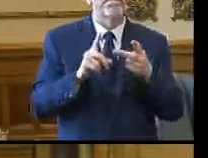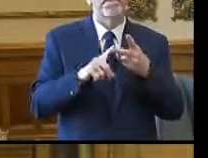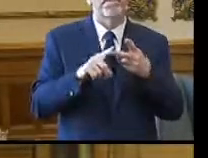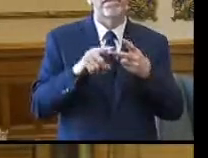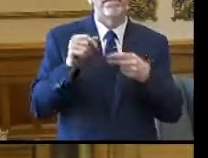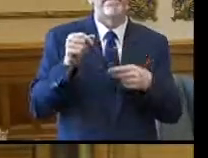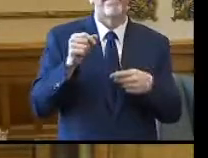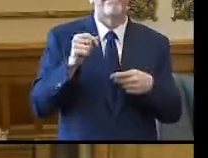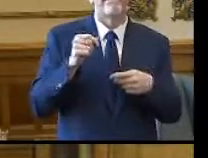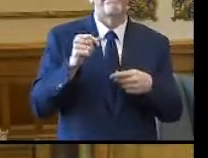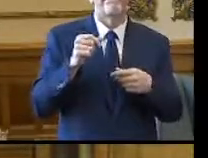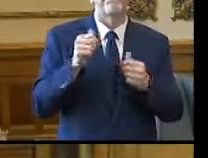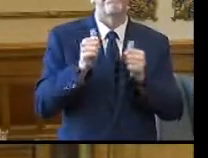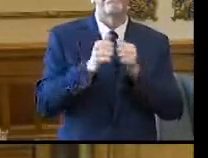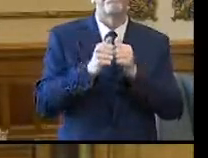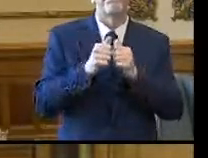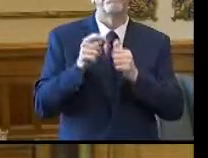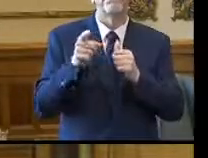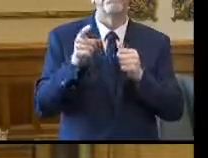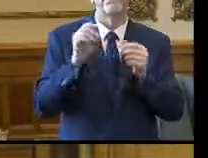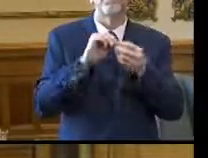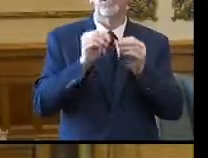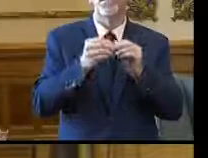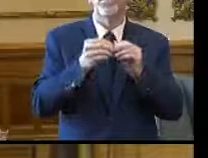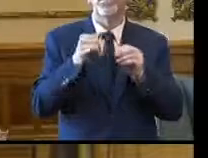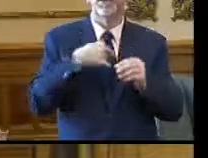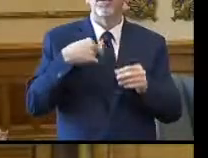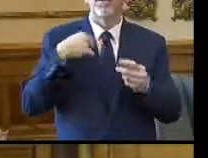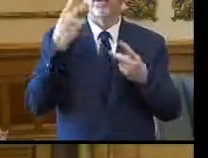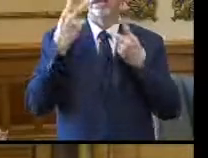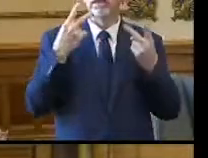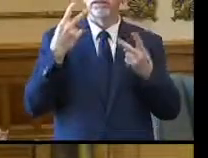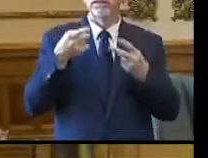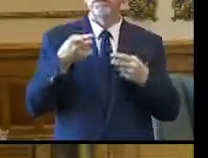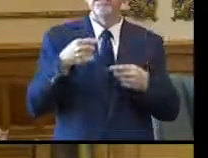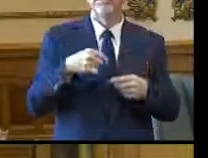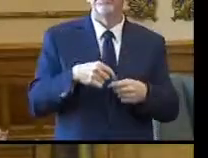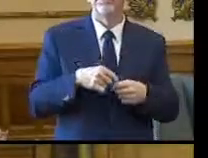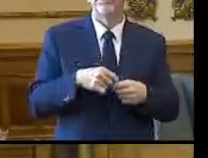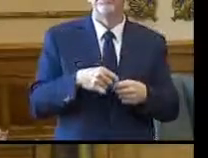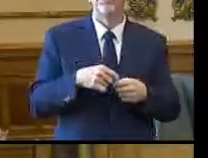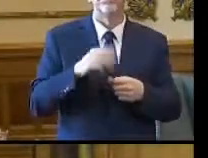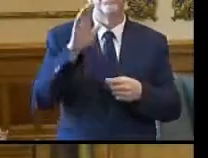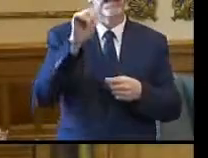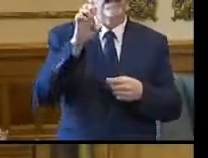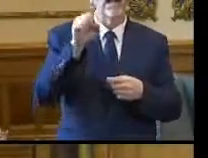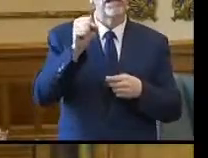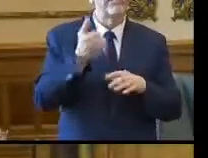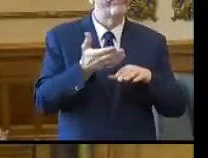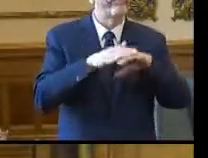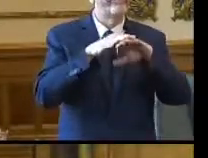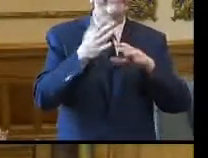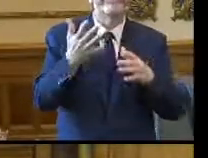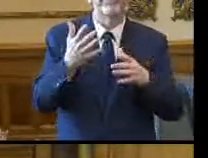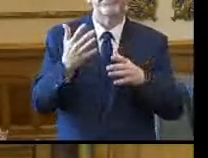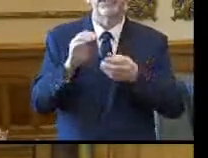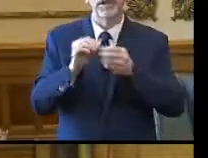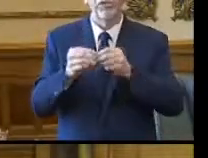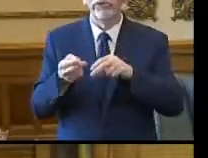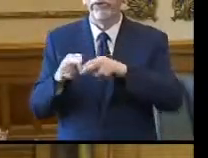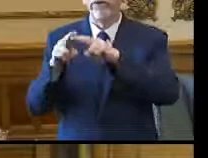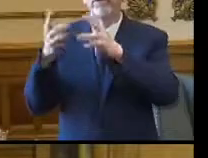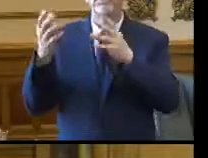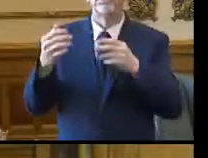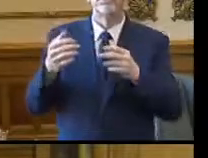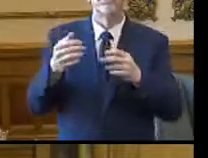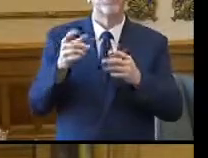two, with the numbers that you're seeing in terms of where cases are going and where